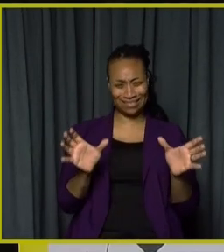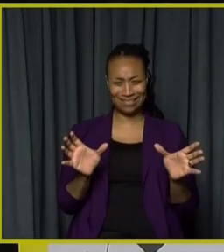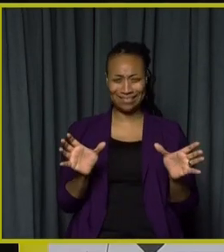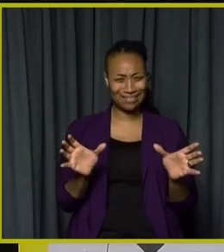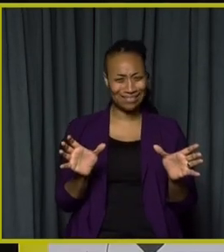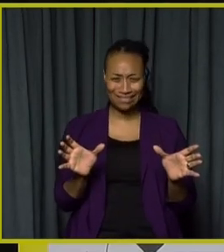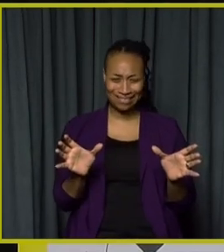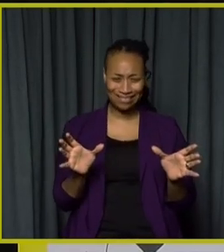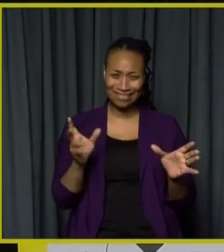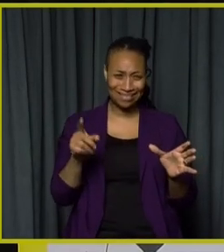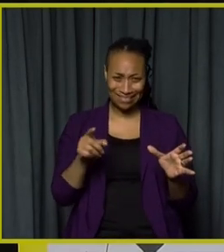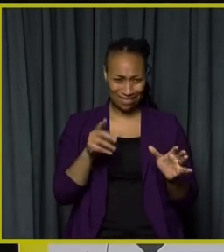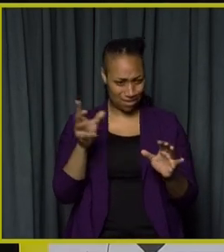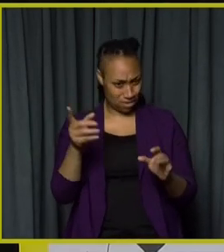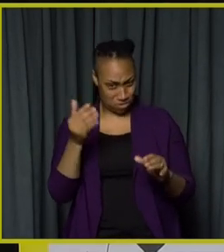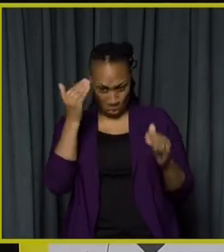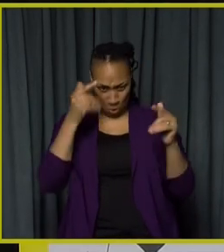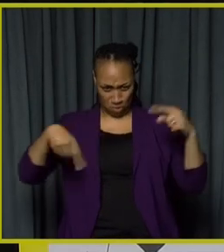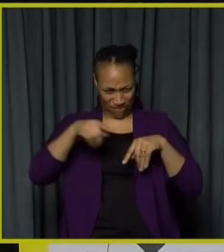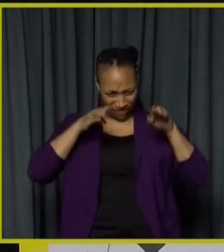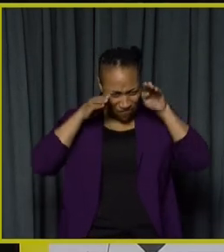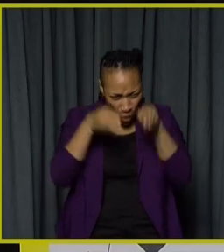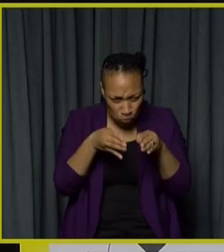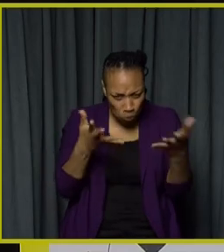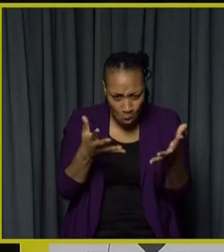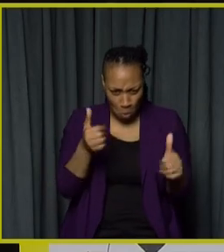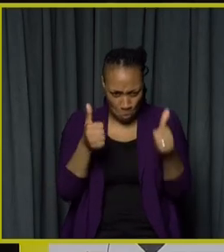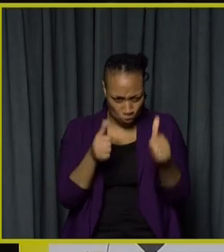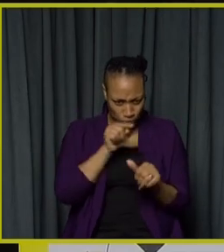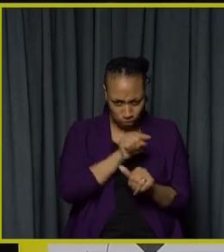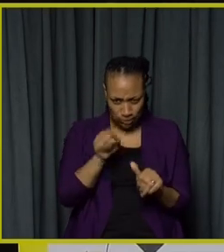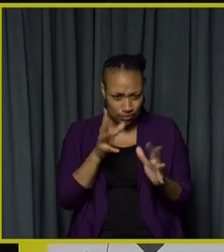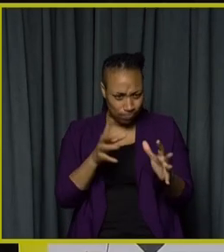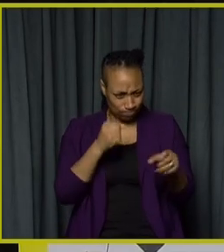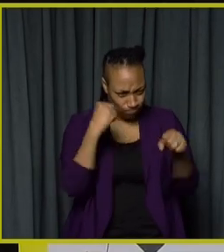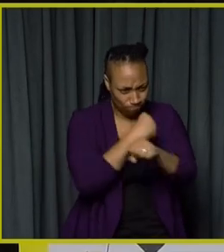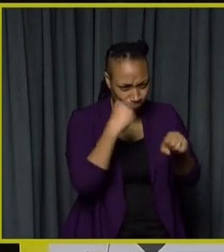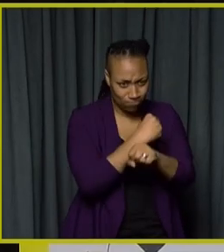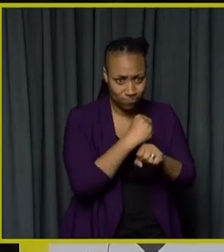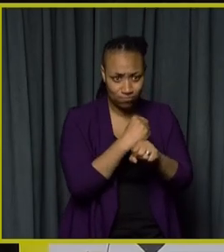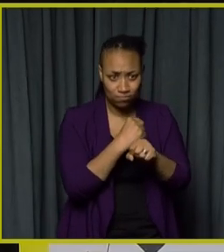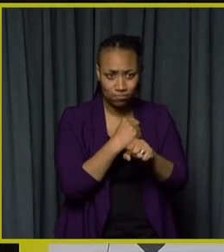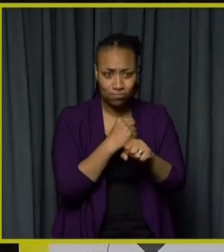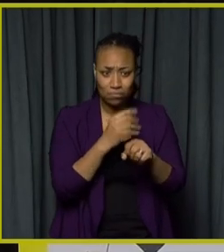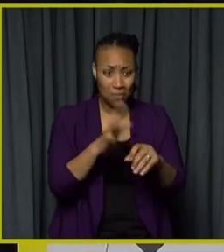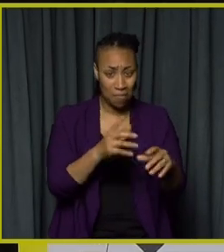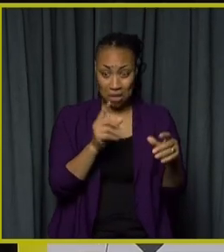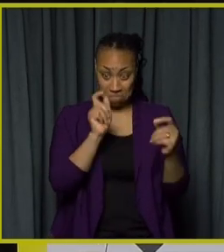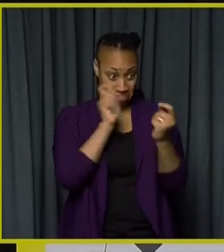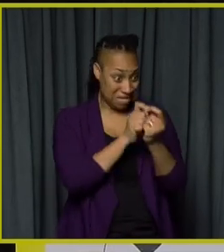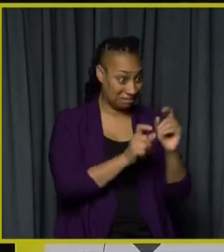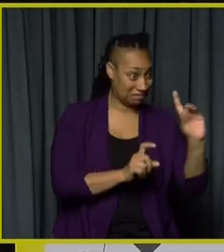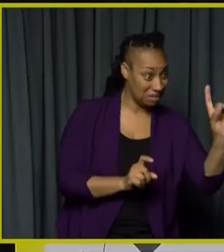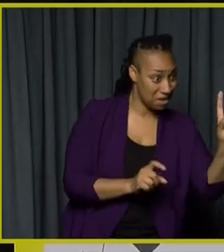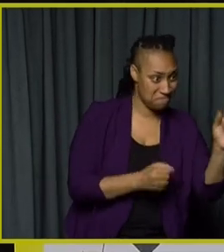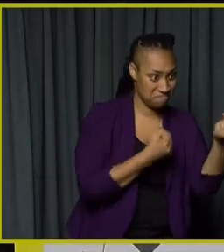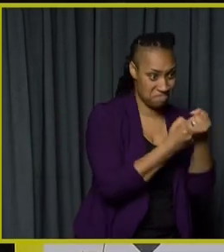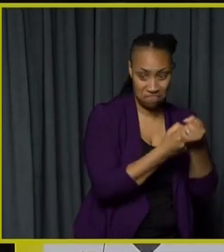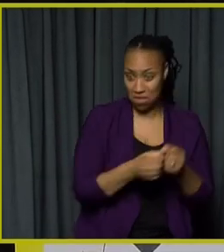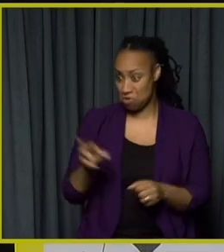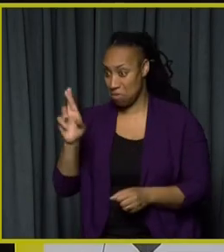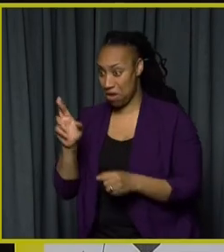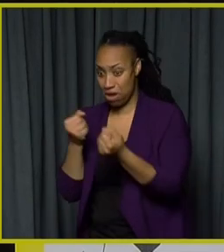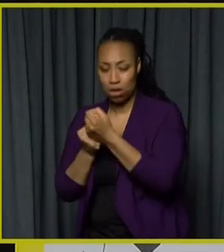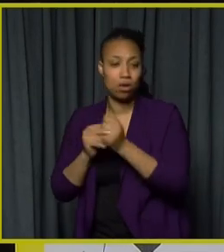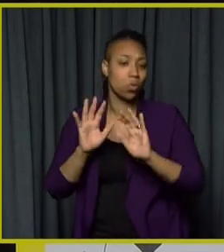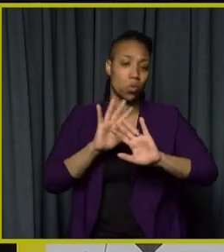wrong. This means that we do not endorse candidates, and we will never bite our tongue if an elected official or